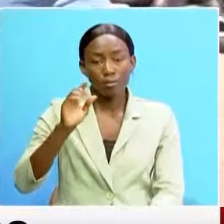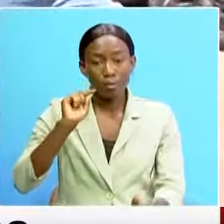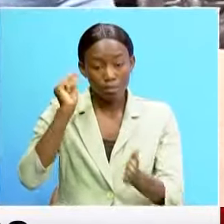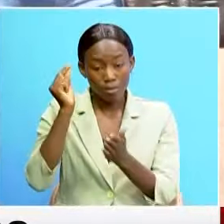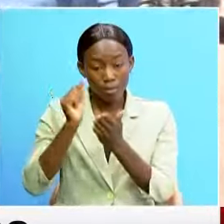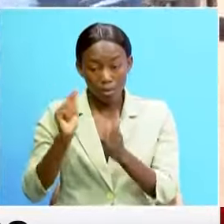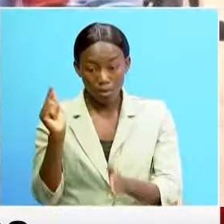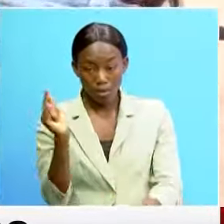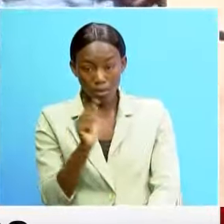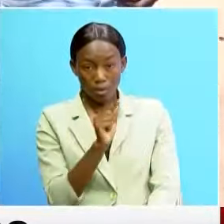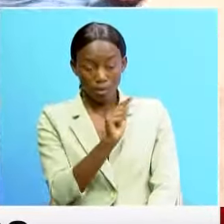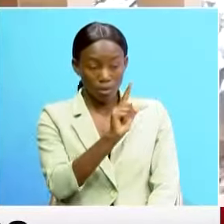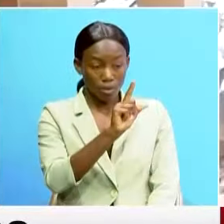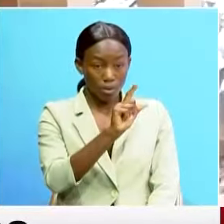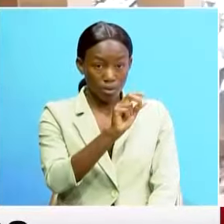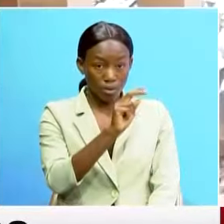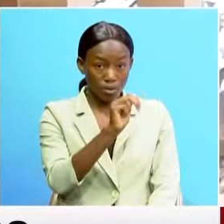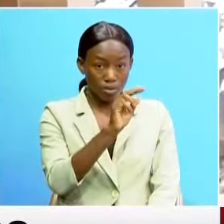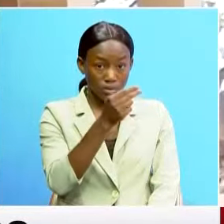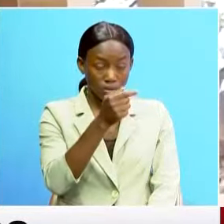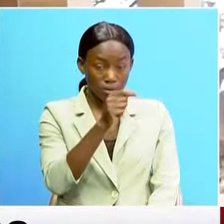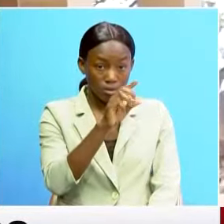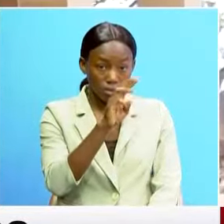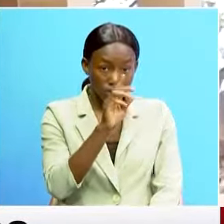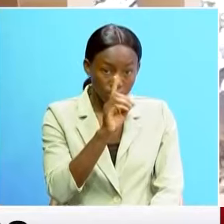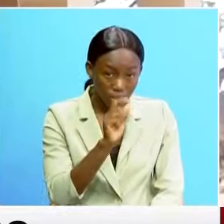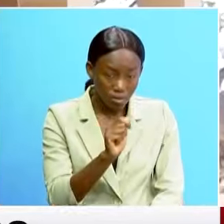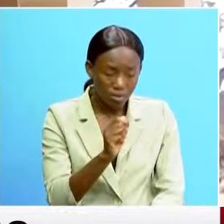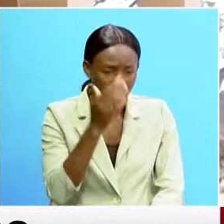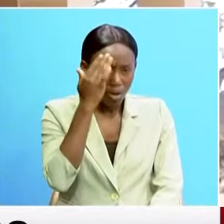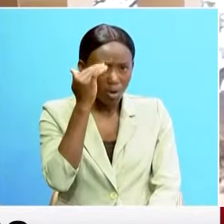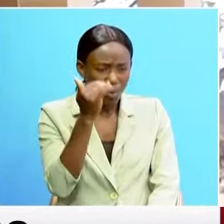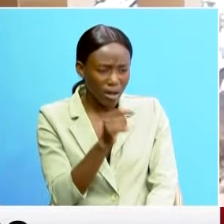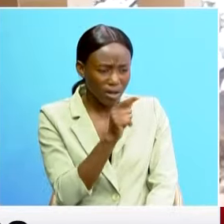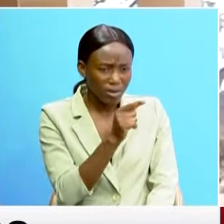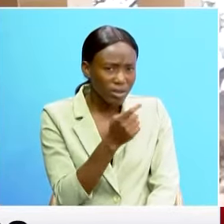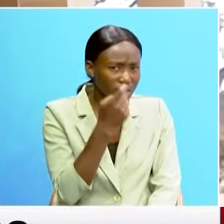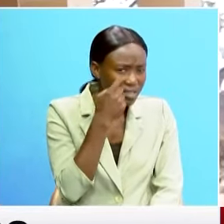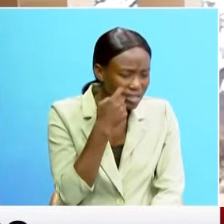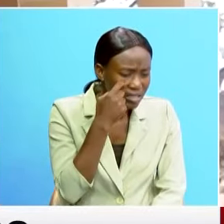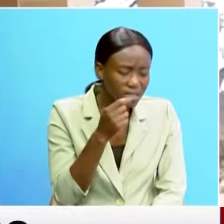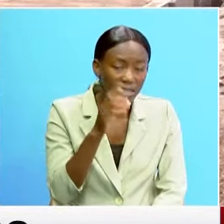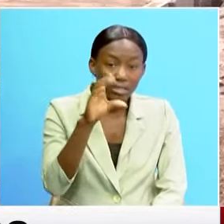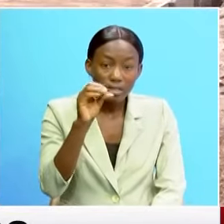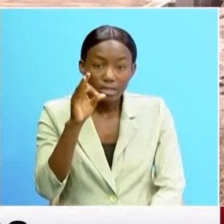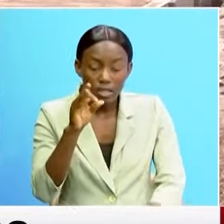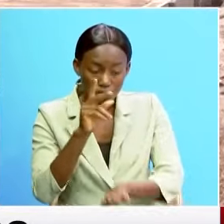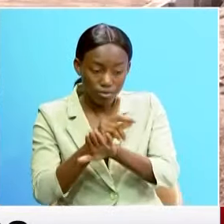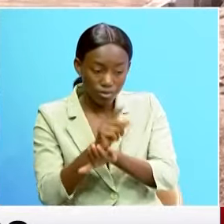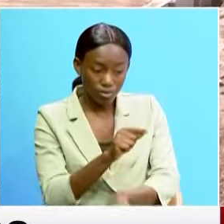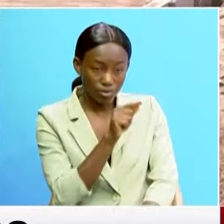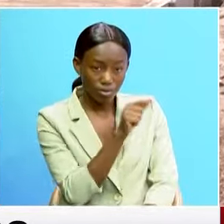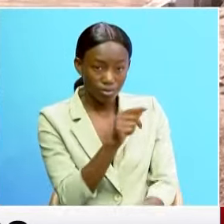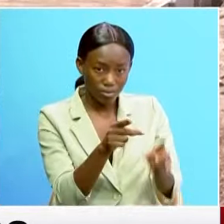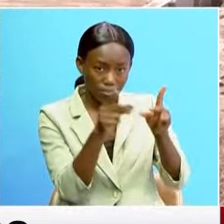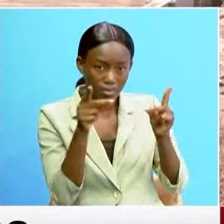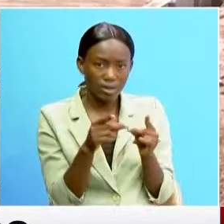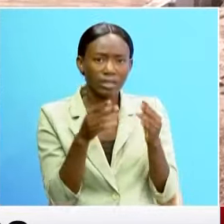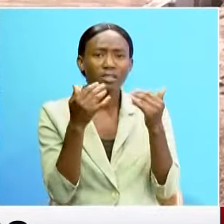District to inspect Constituency Development Fund CDF projects. The